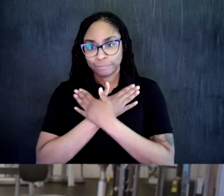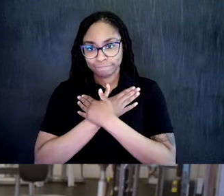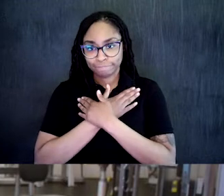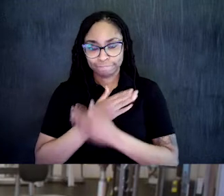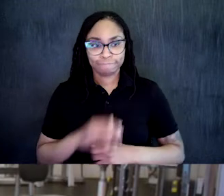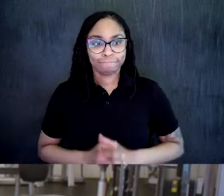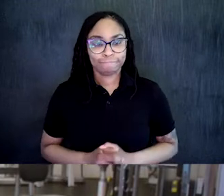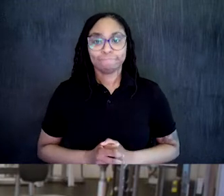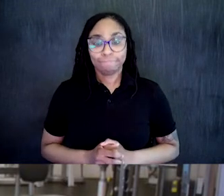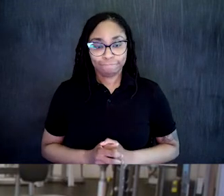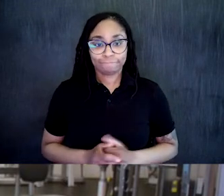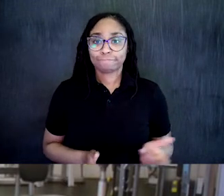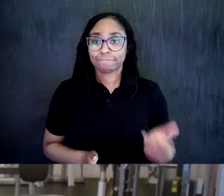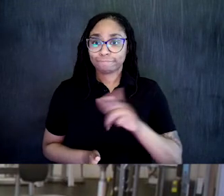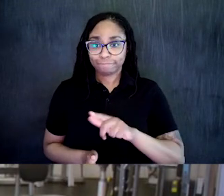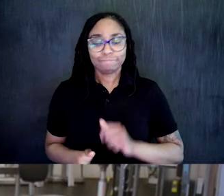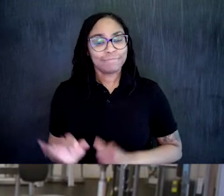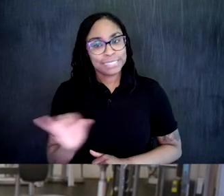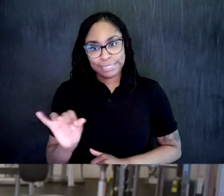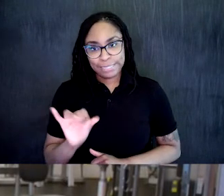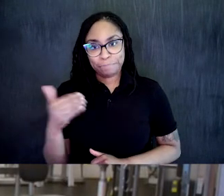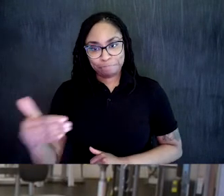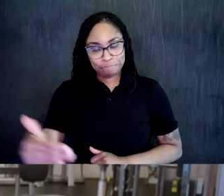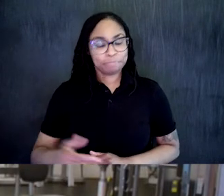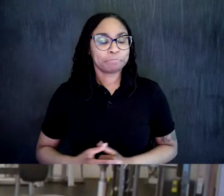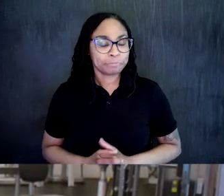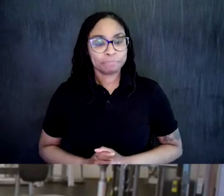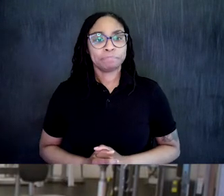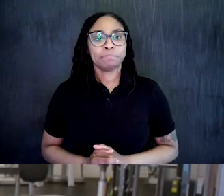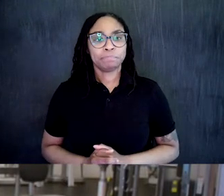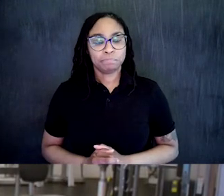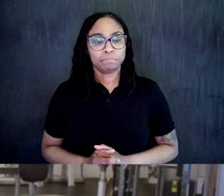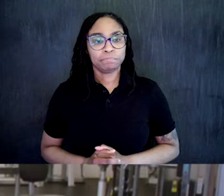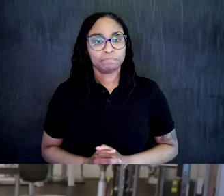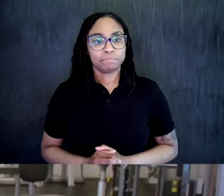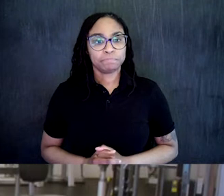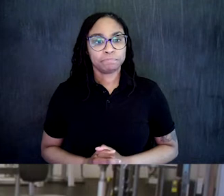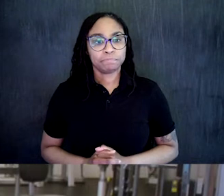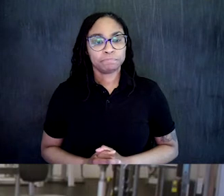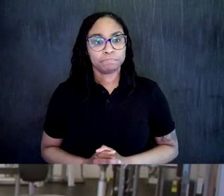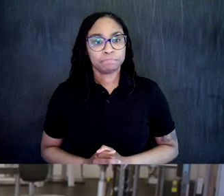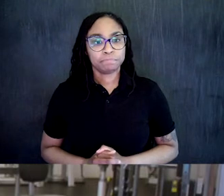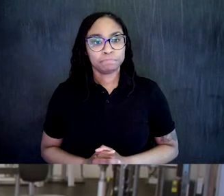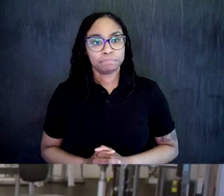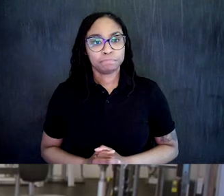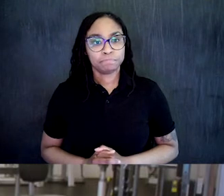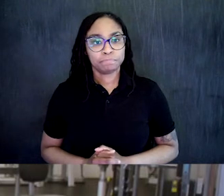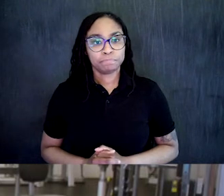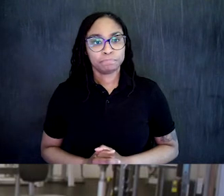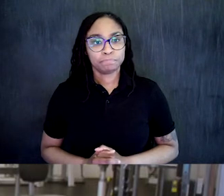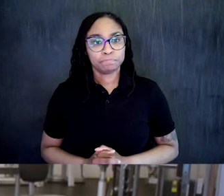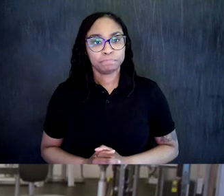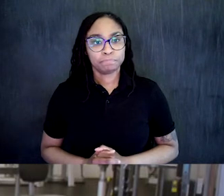from. So if you're assisting, you can take one hand, place it kind of behind the knee to lift the leg. Other hand under the foot,